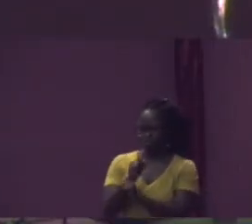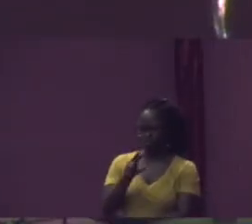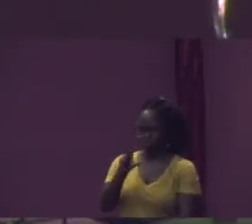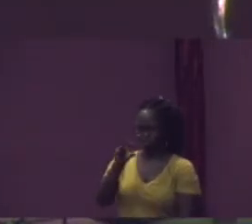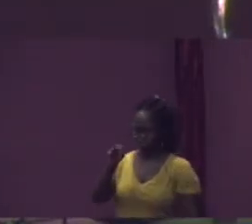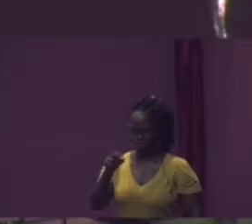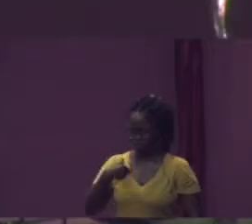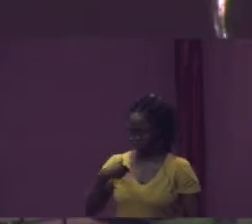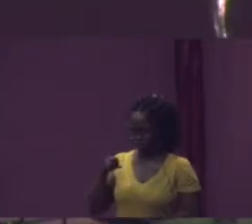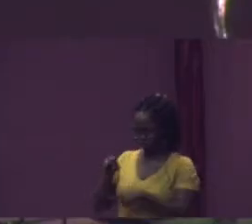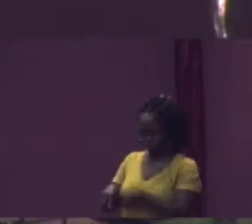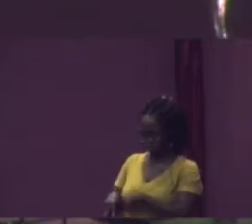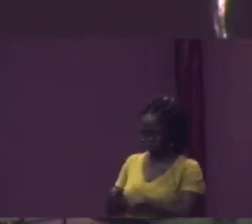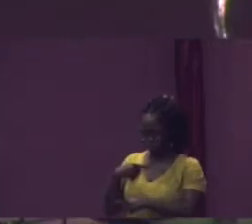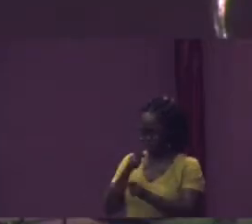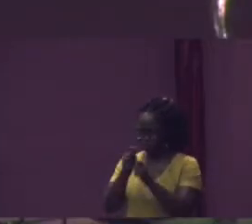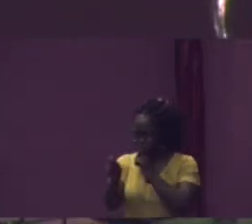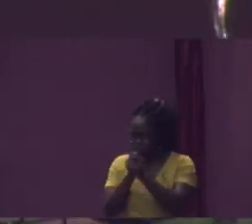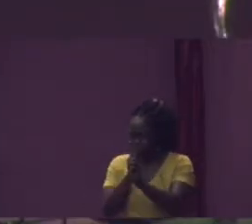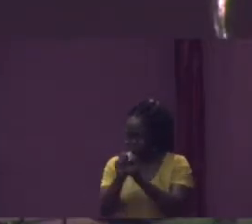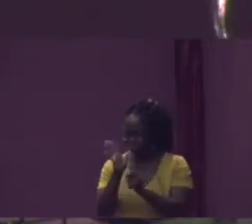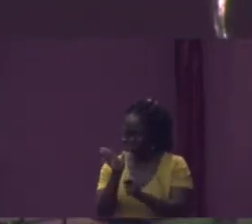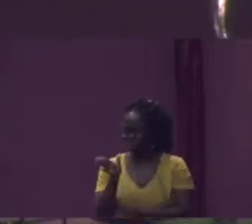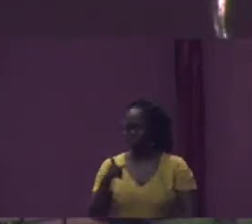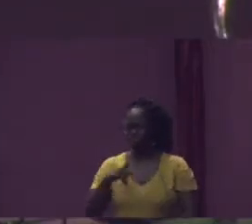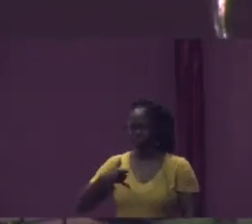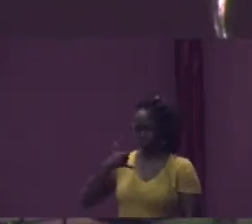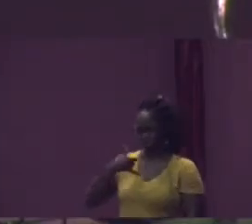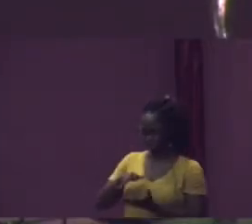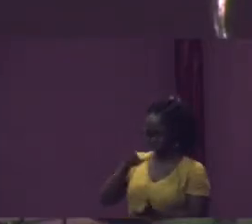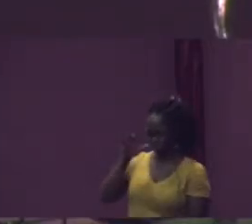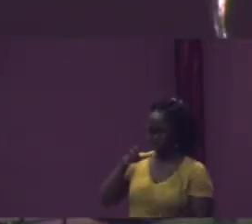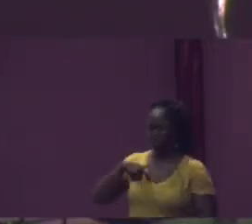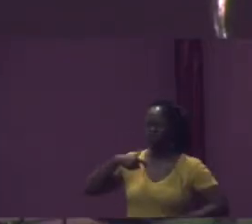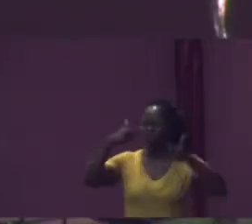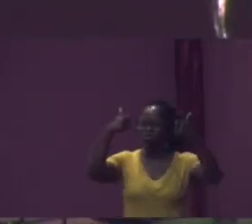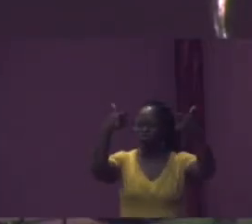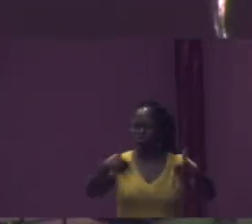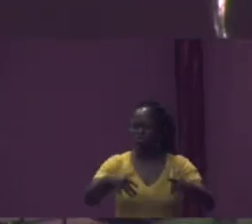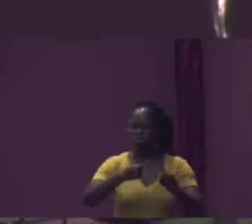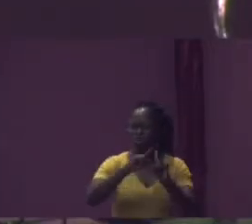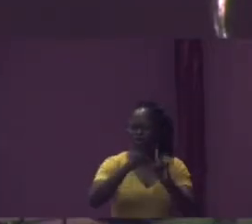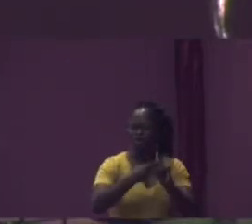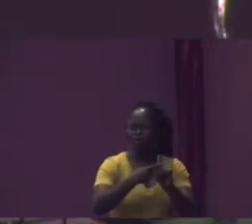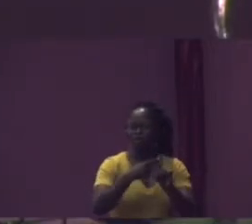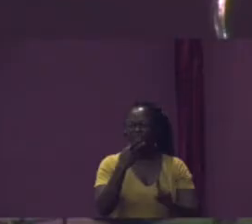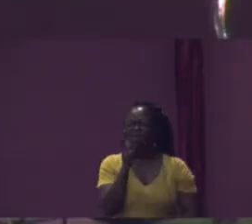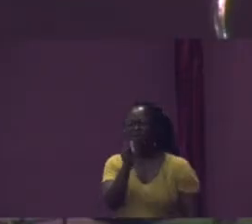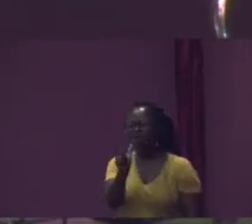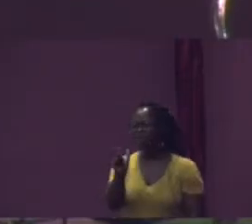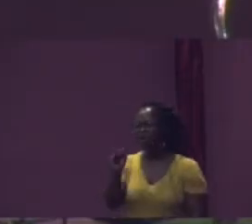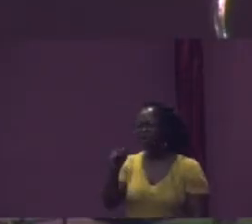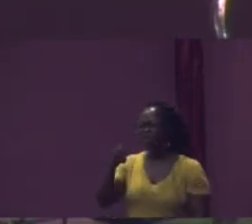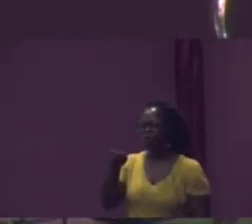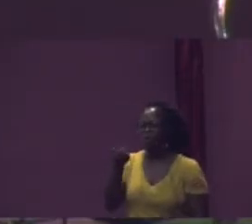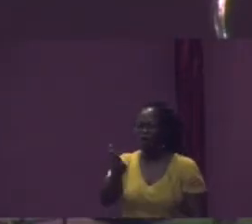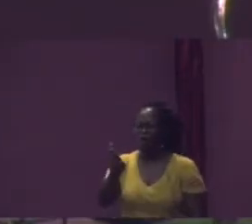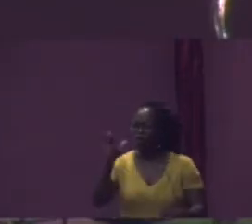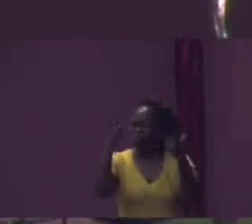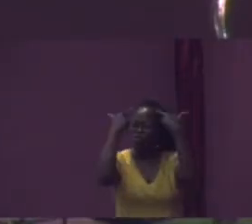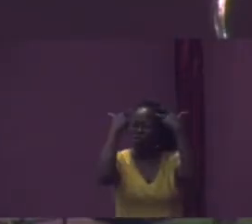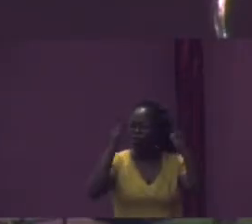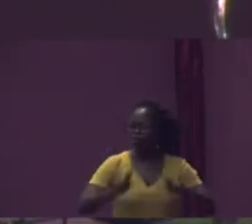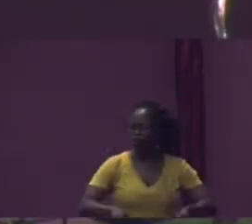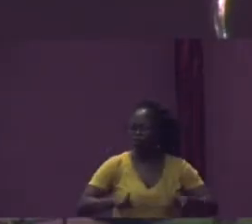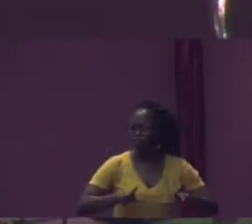later, described all births as abnormal. According to him, all first-time deliveries are high risk by definition.